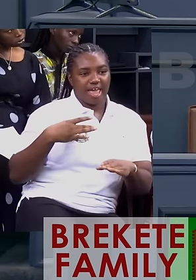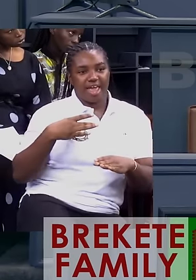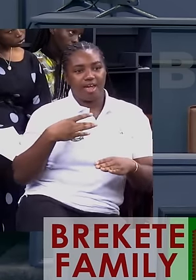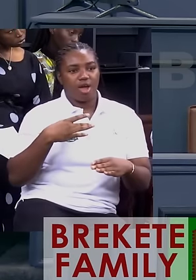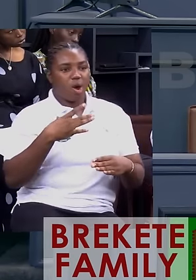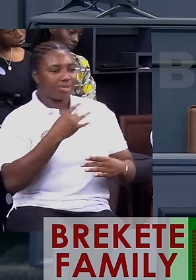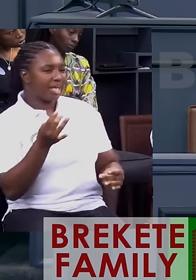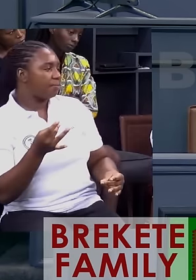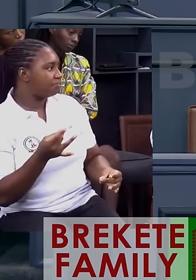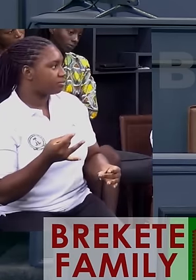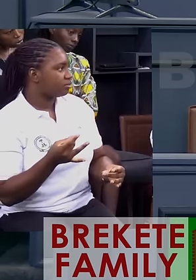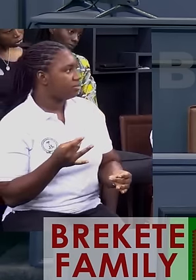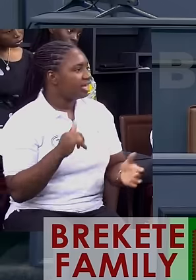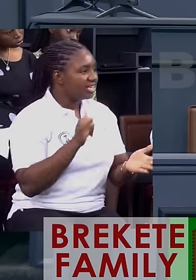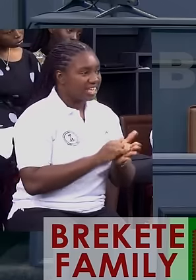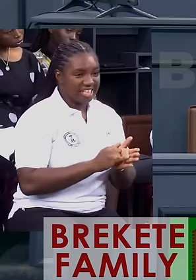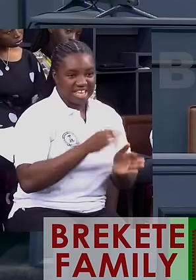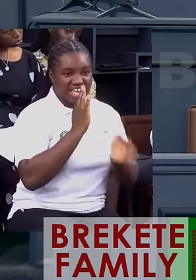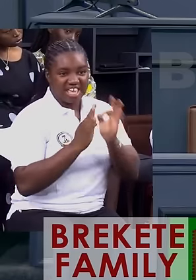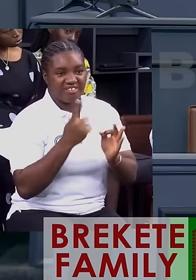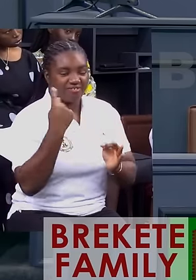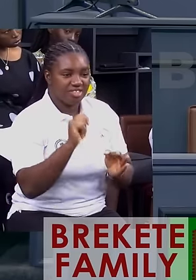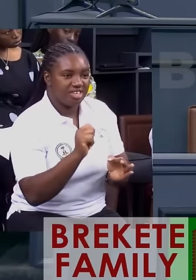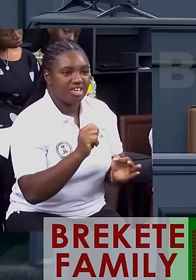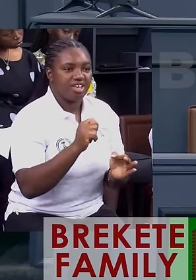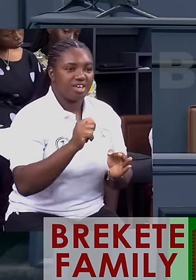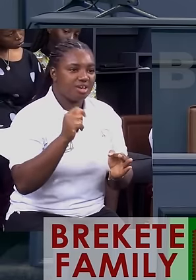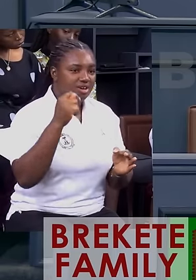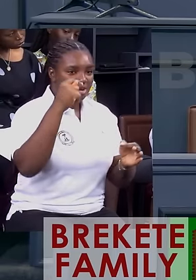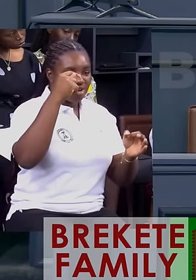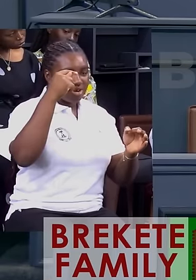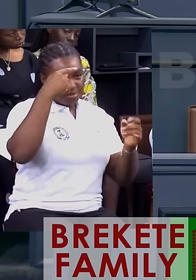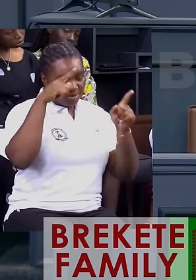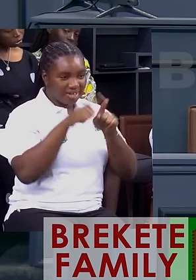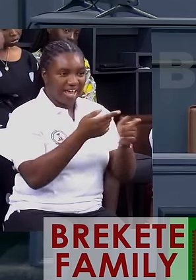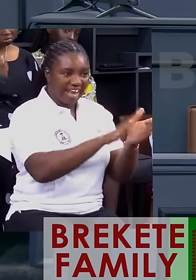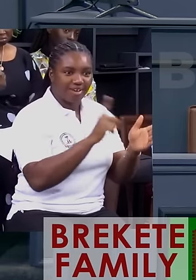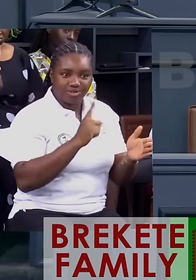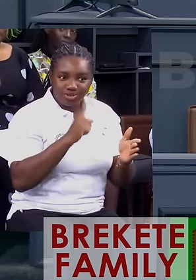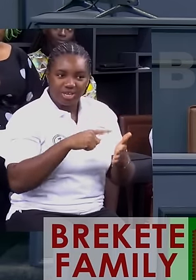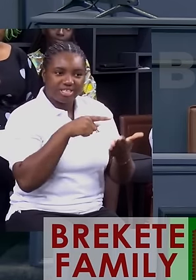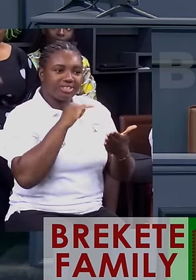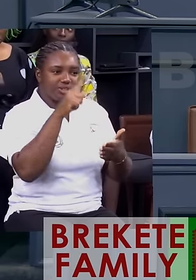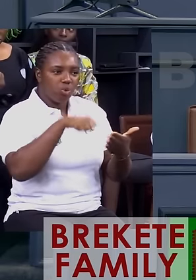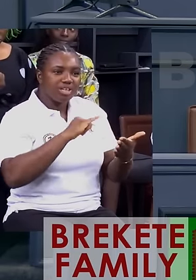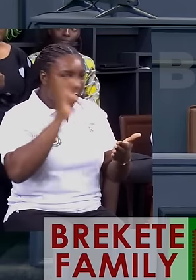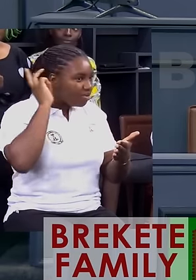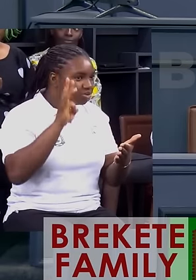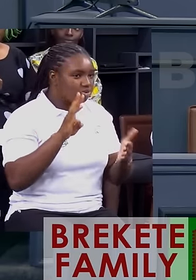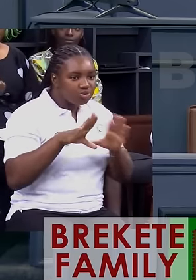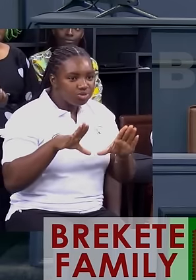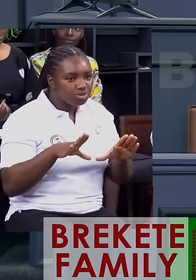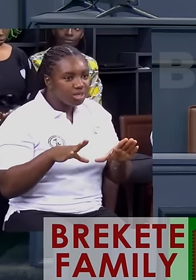so it to say the brother died. True. Now waiting for talk with that. Say the brother no die. The same family way Daily Trust carry